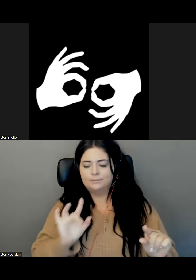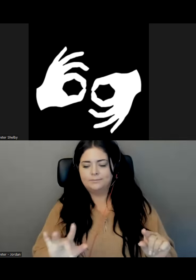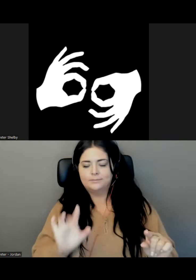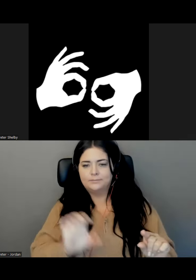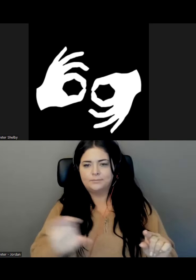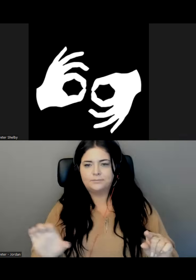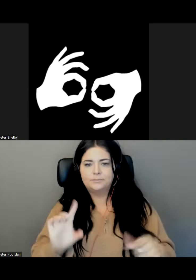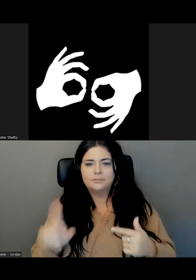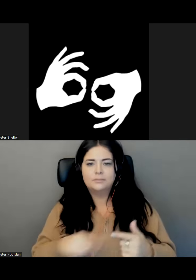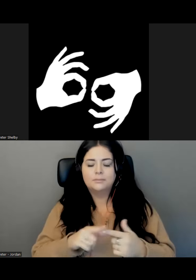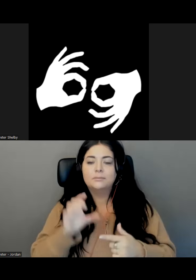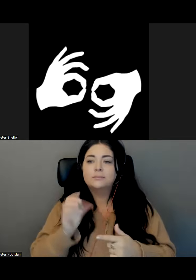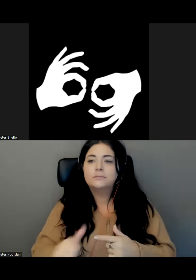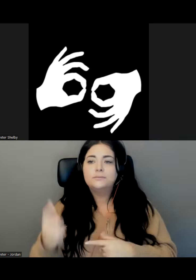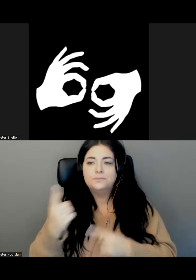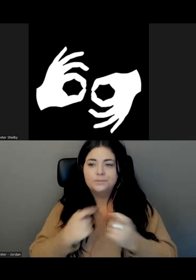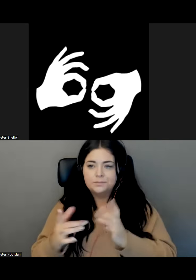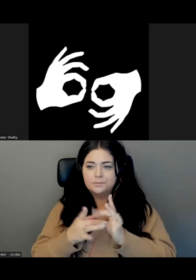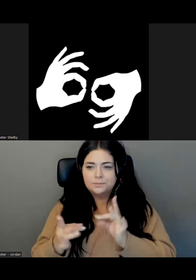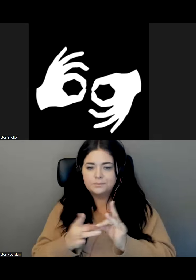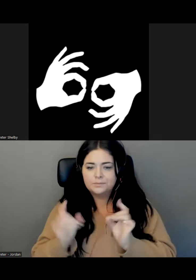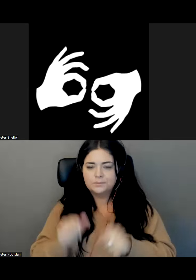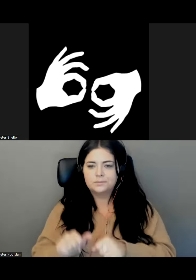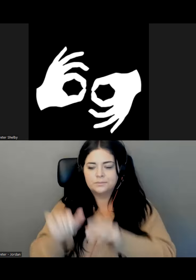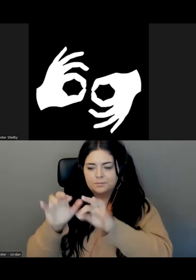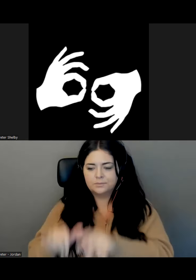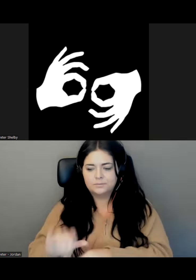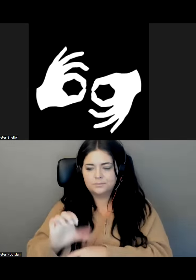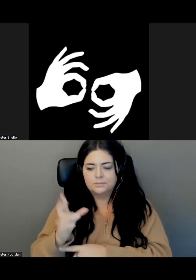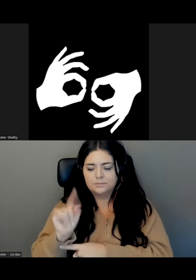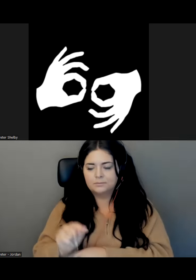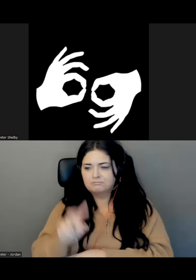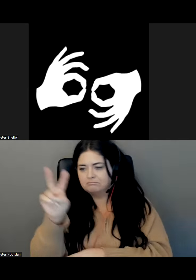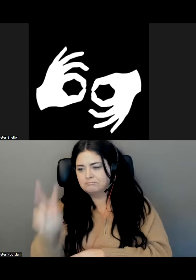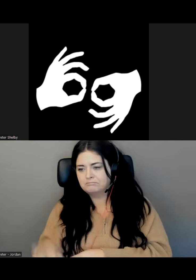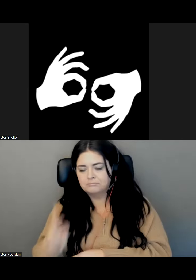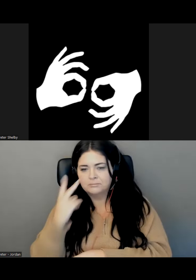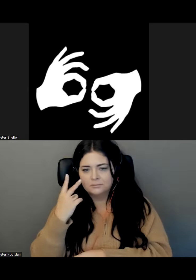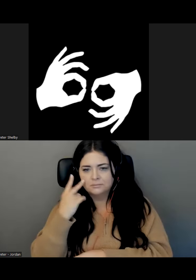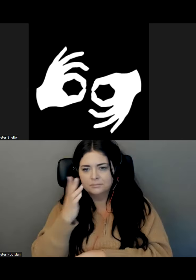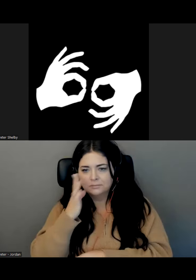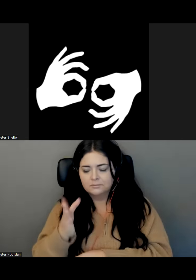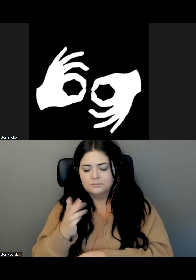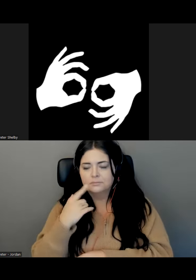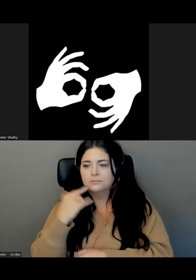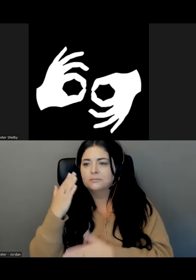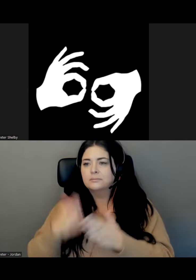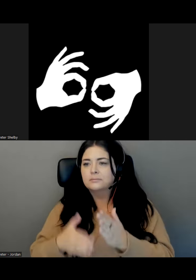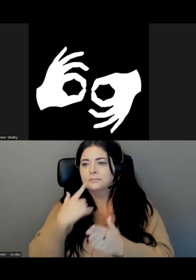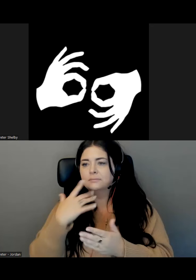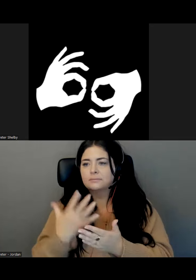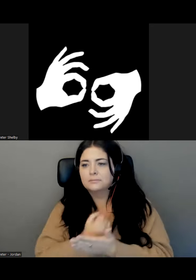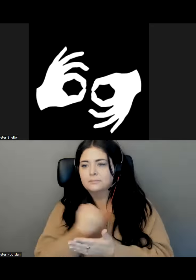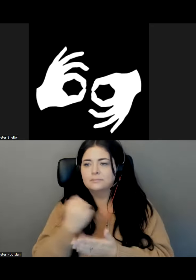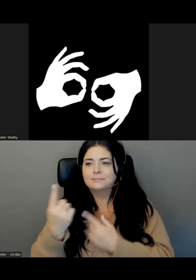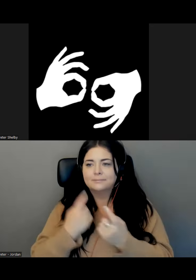go ahead and put your questions and comments in the chat. We will be monitoring this throughout the call, and we will have an opportunity for questions and